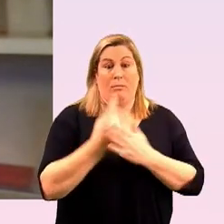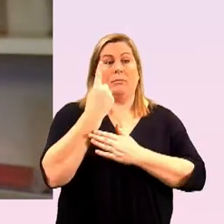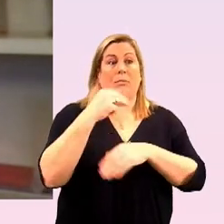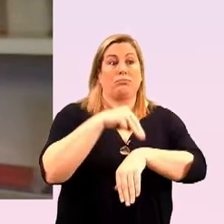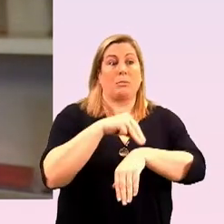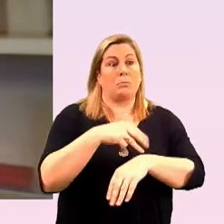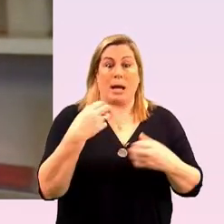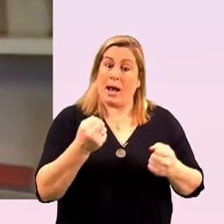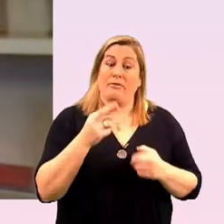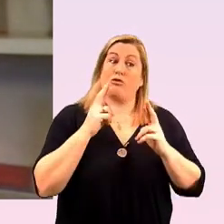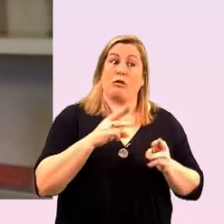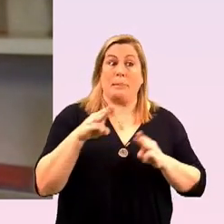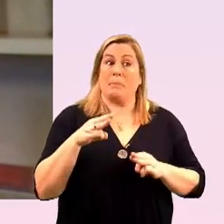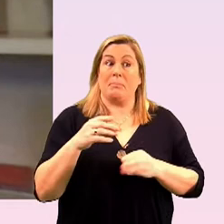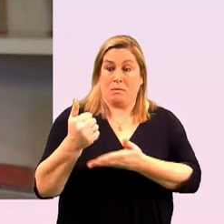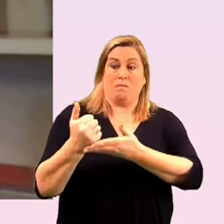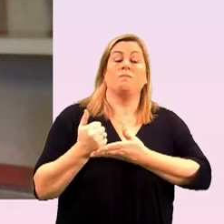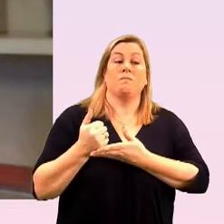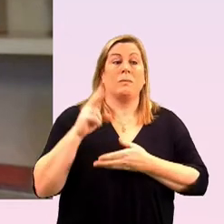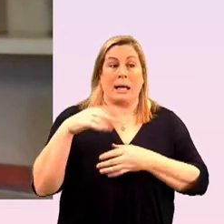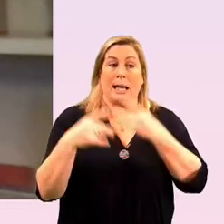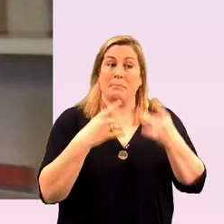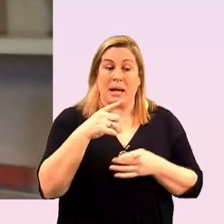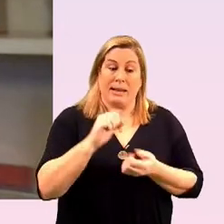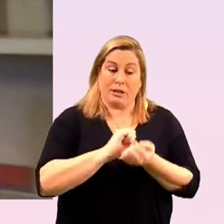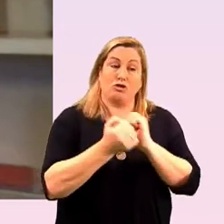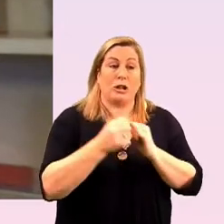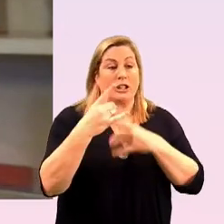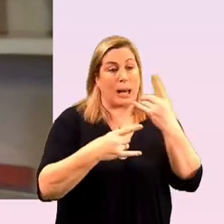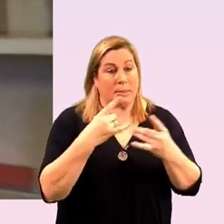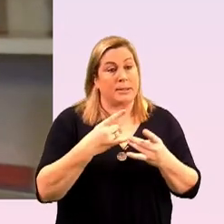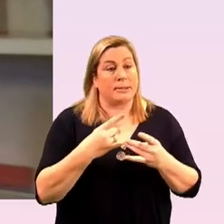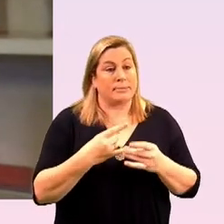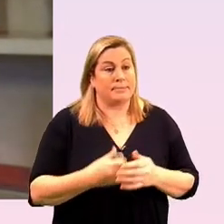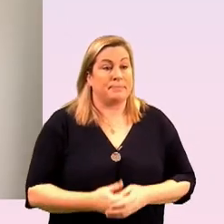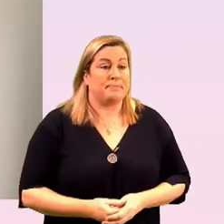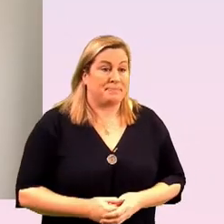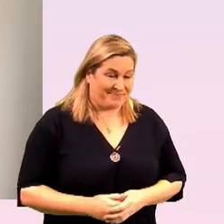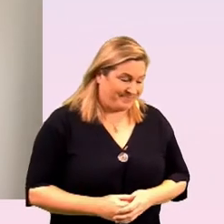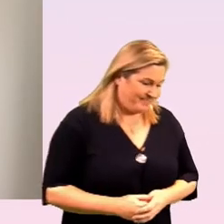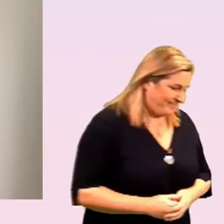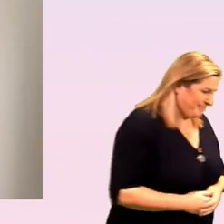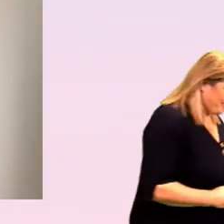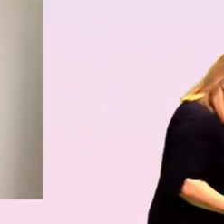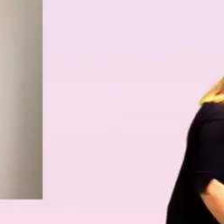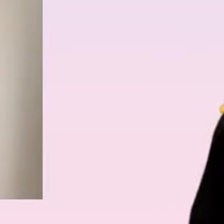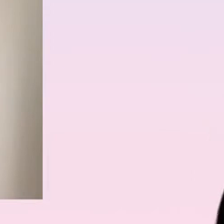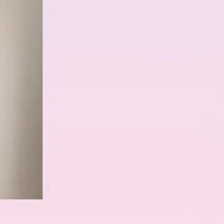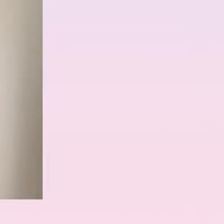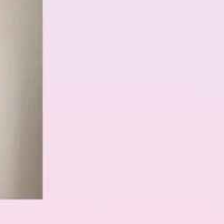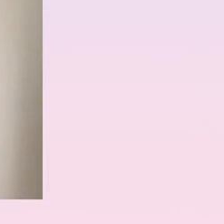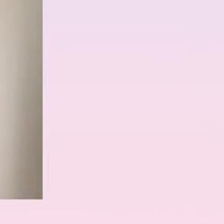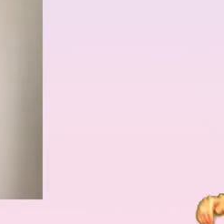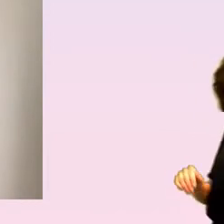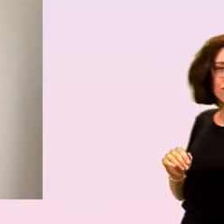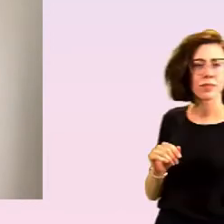have the right people in the right place to make that change, and you build that momentum. Francis, can I just